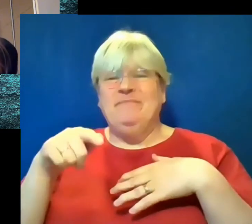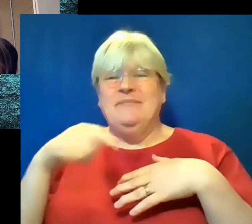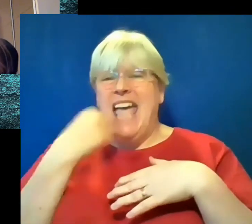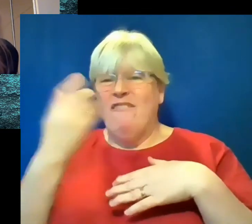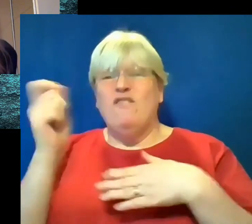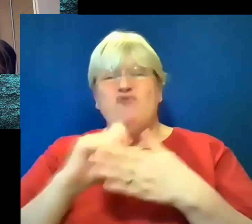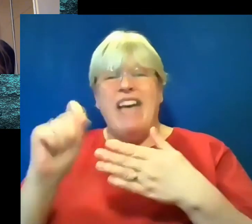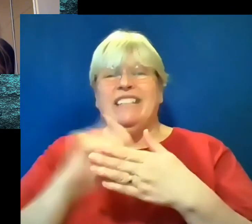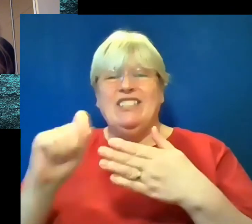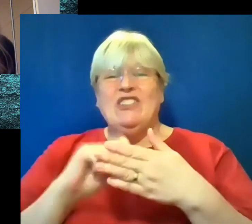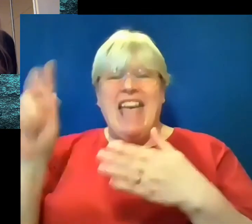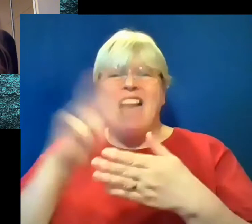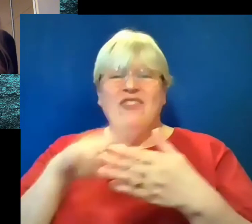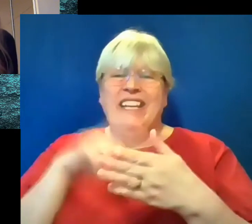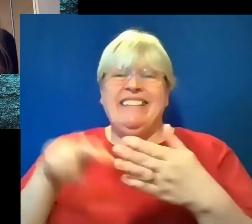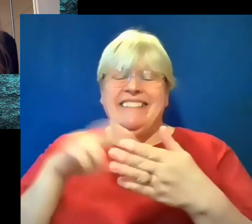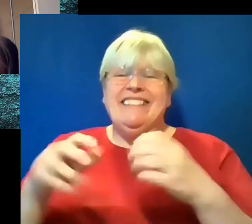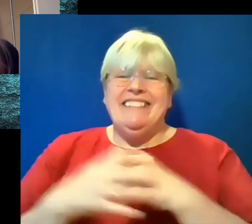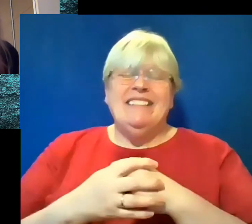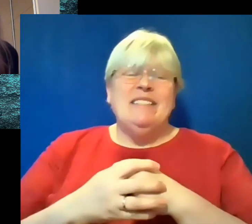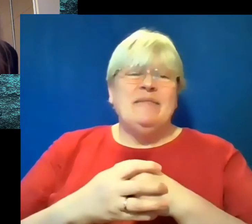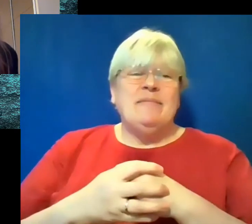I read. And